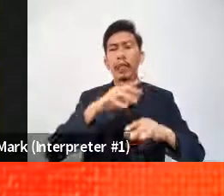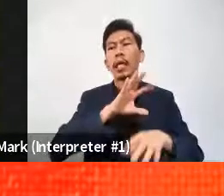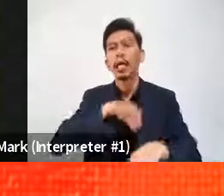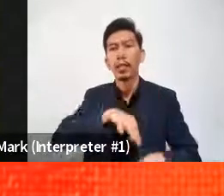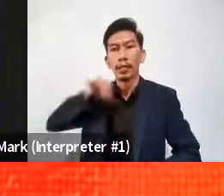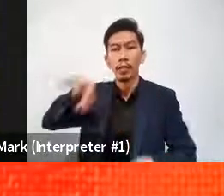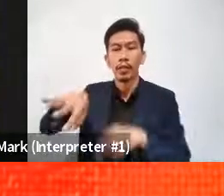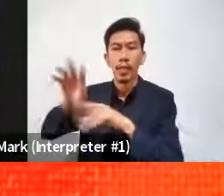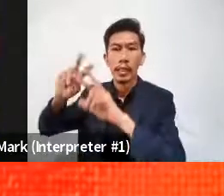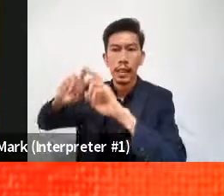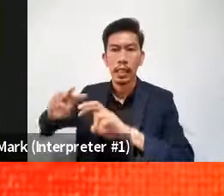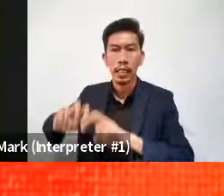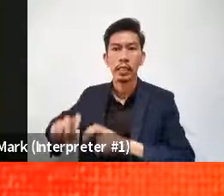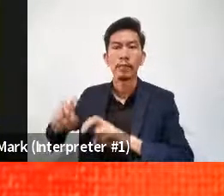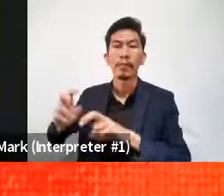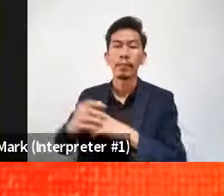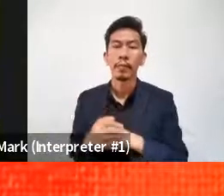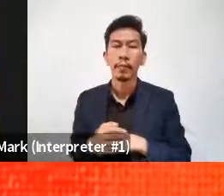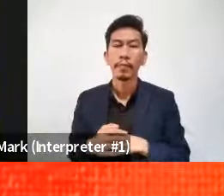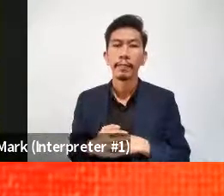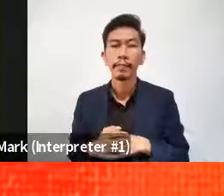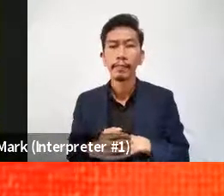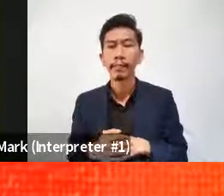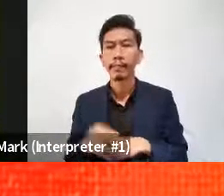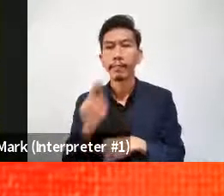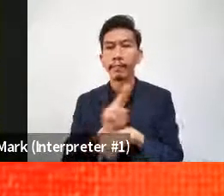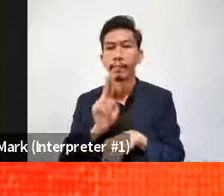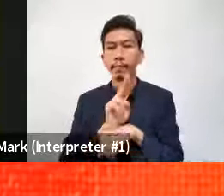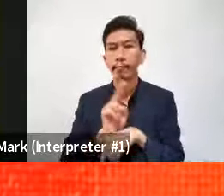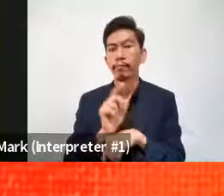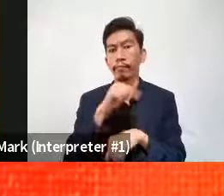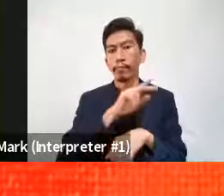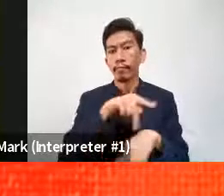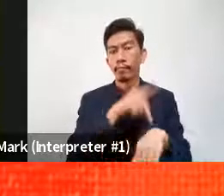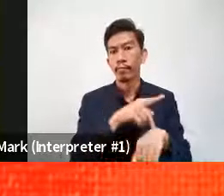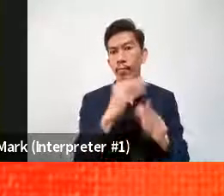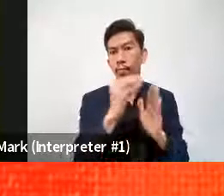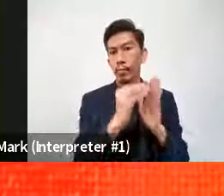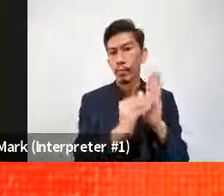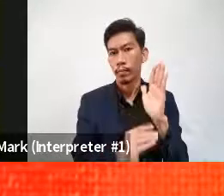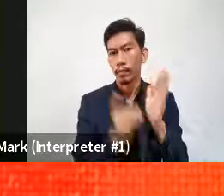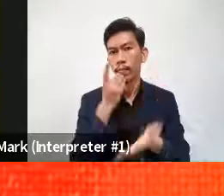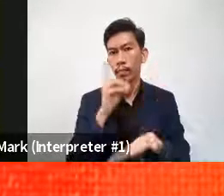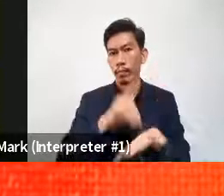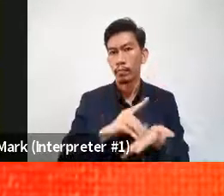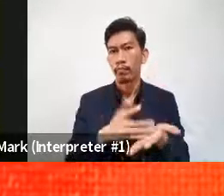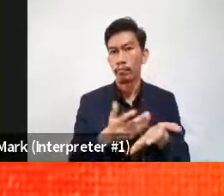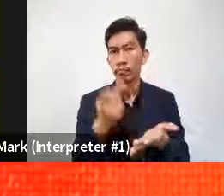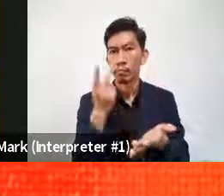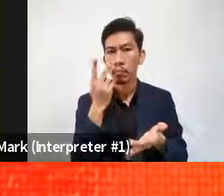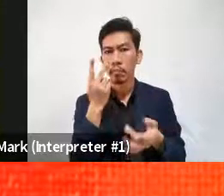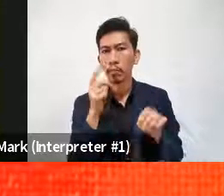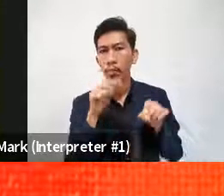And using the Philippine data, We did the Philippine cost in oncology,